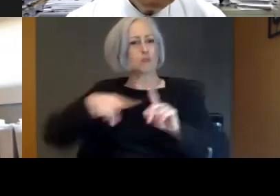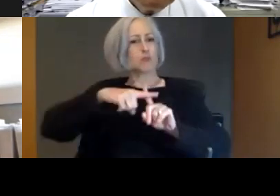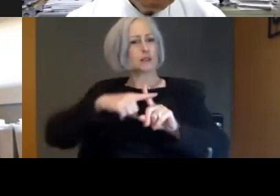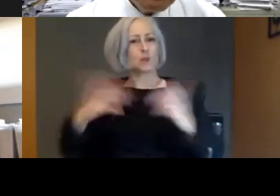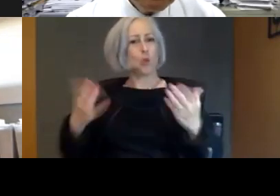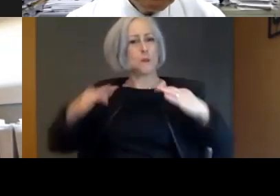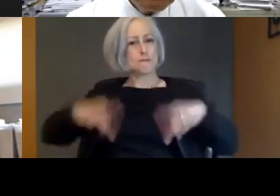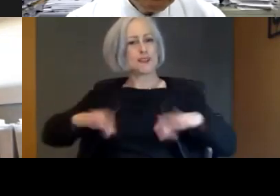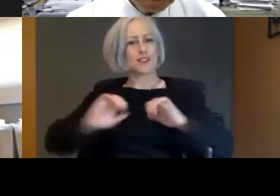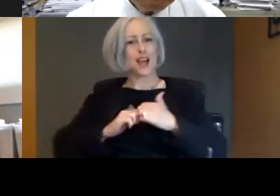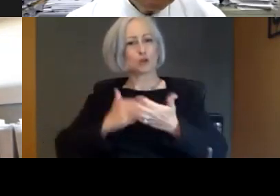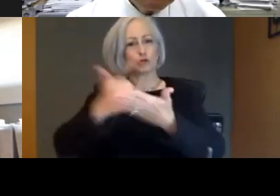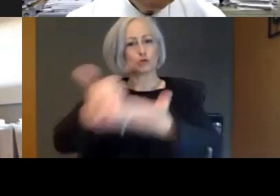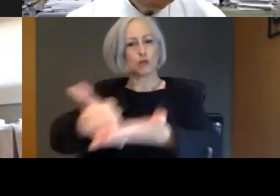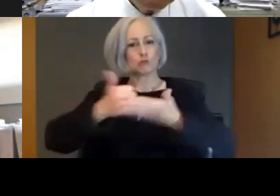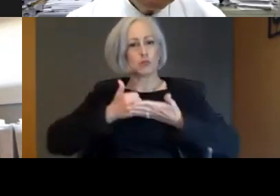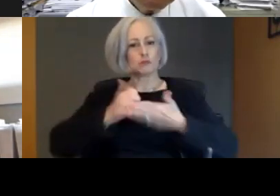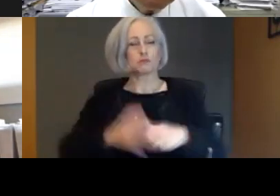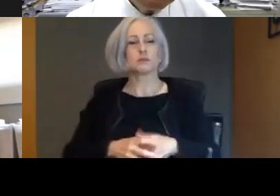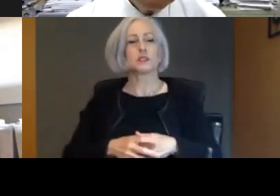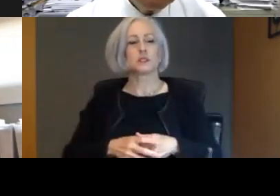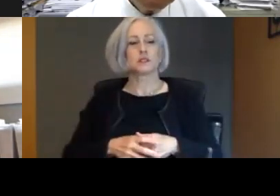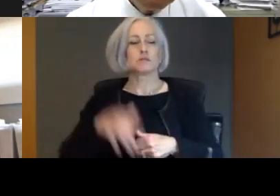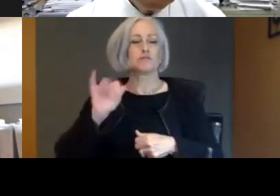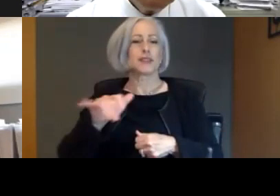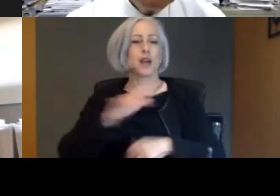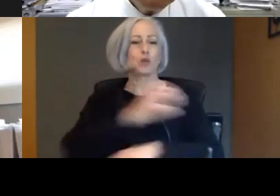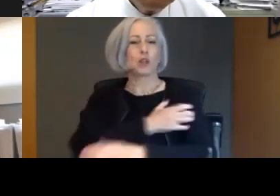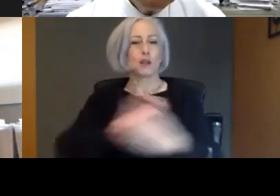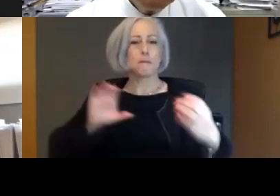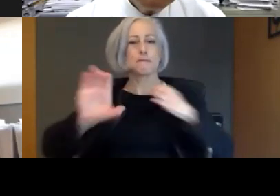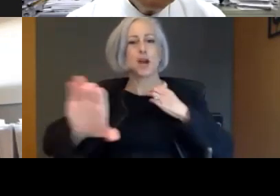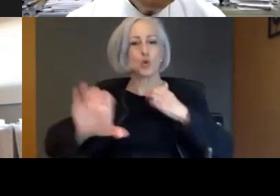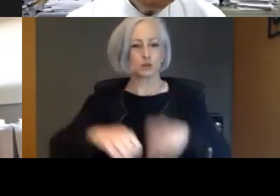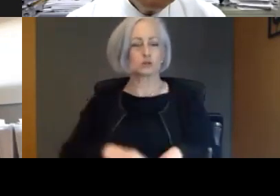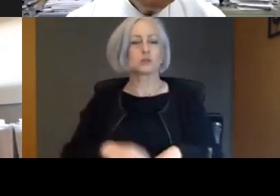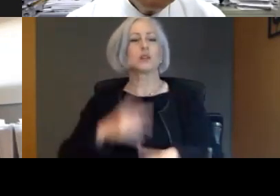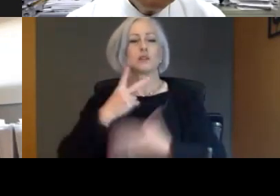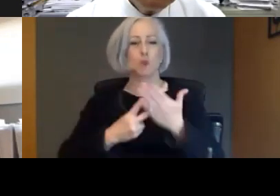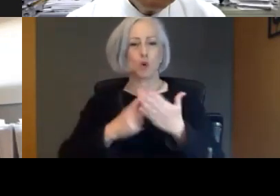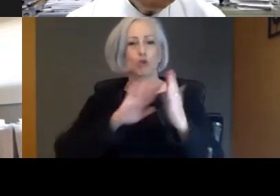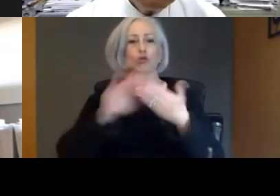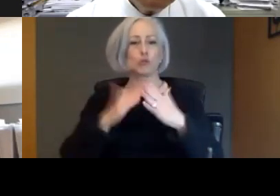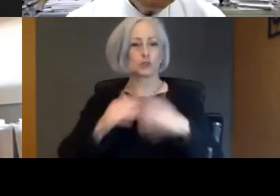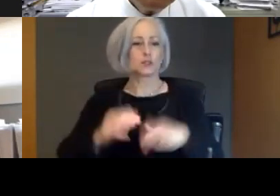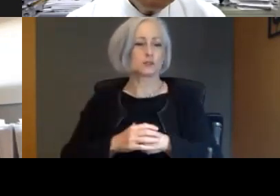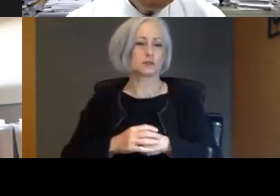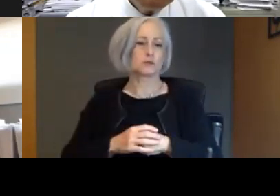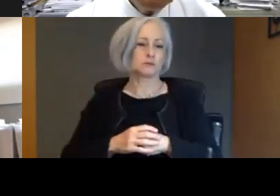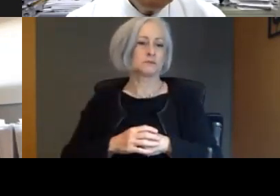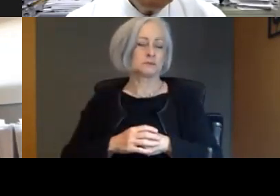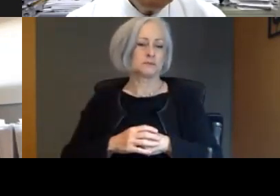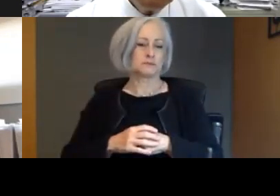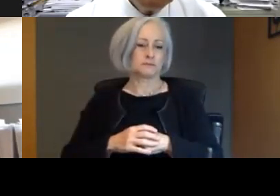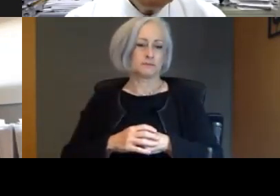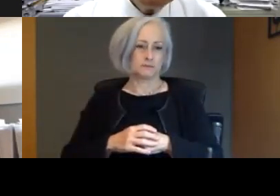engagement model. So what are the assets? That's very empowering to local communities. And there has to